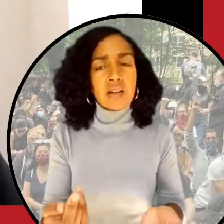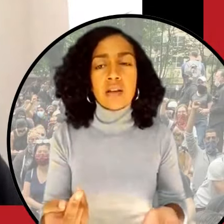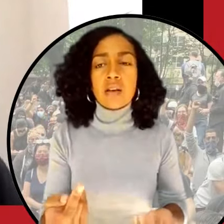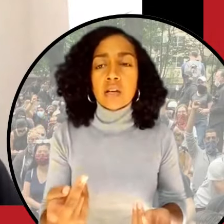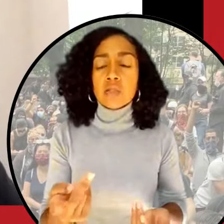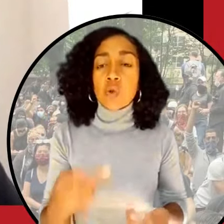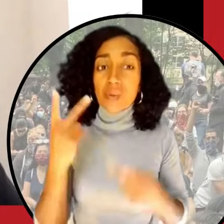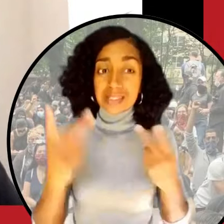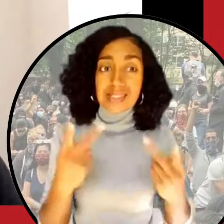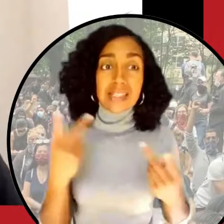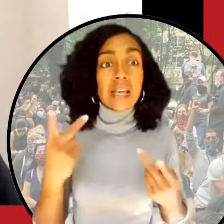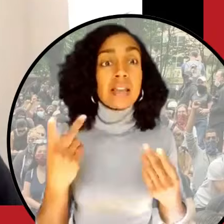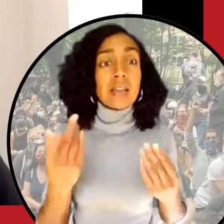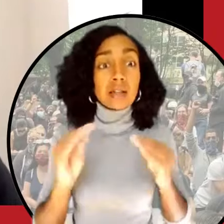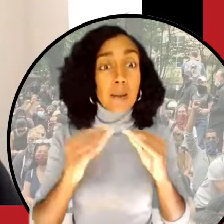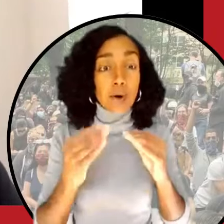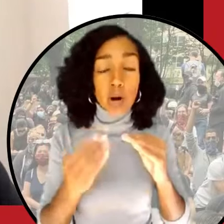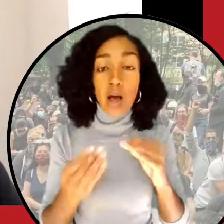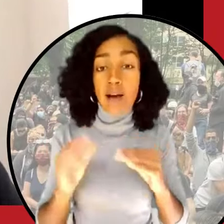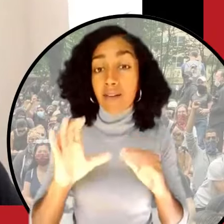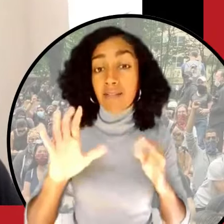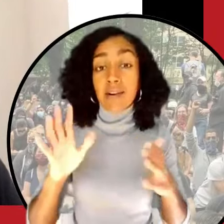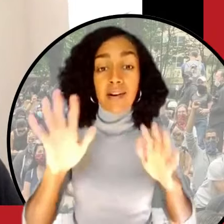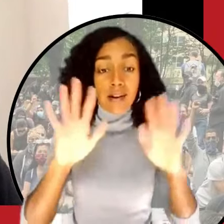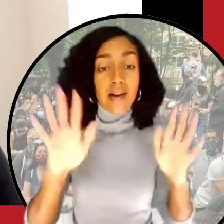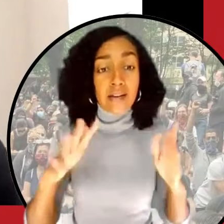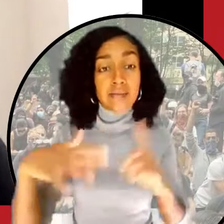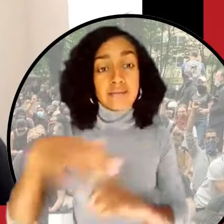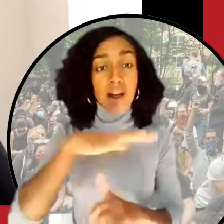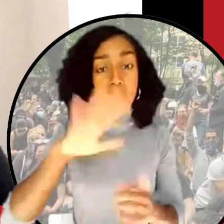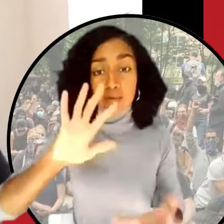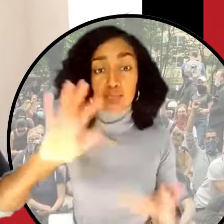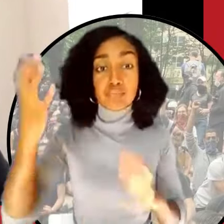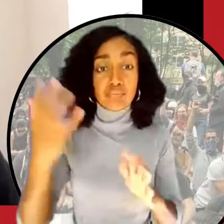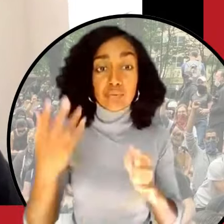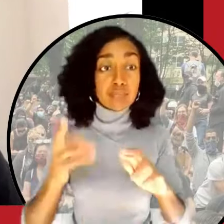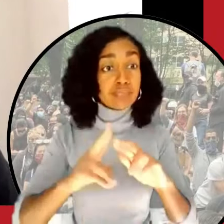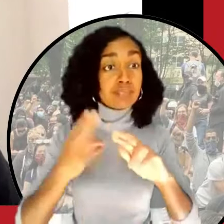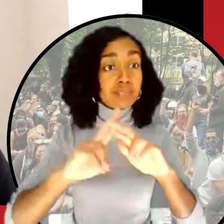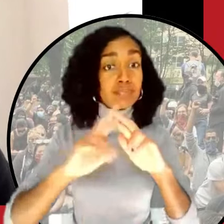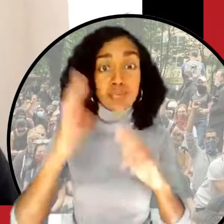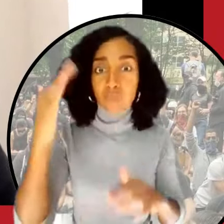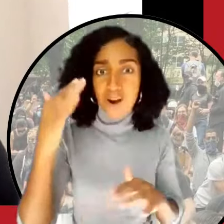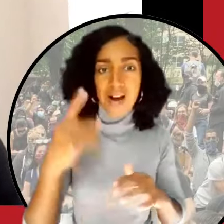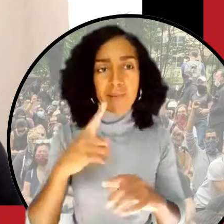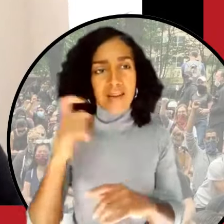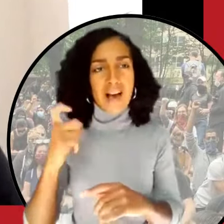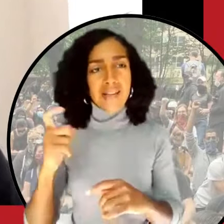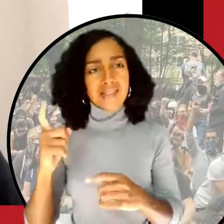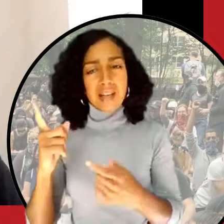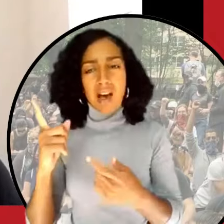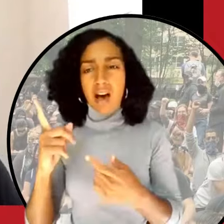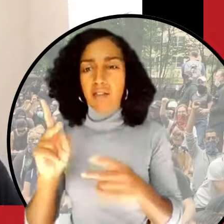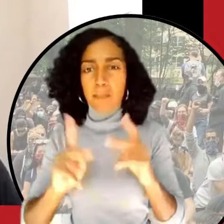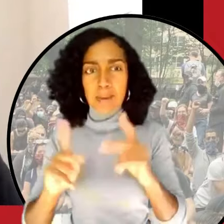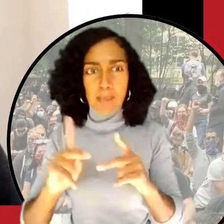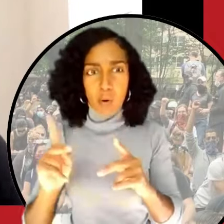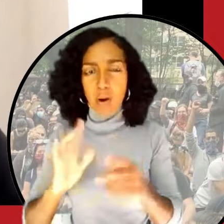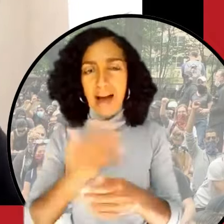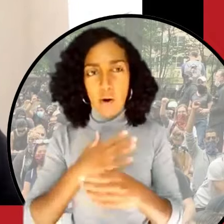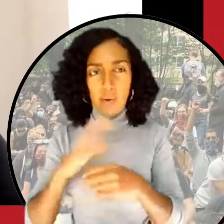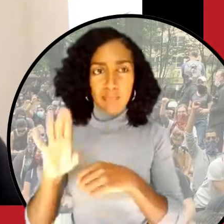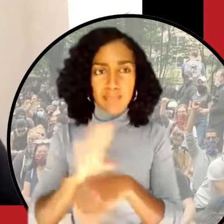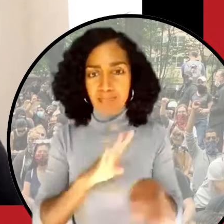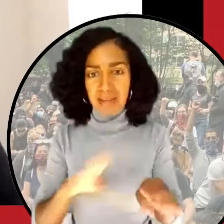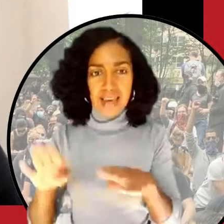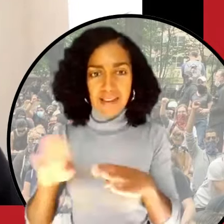climate disasters are not only going to increase in frequency, but they're going to increase in their devastating impact in communities like the Gulf South, right? So there's